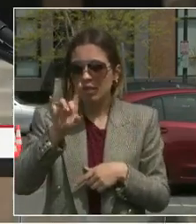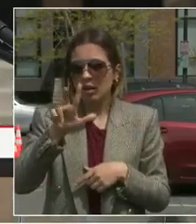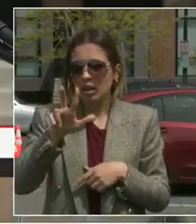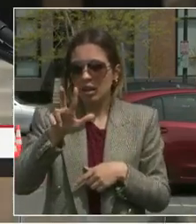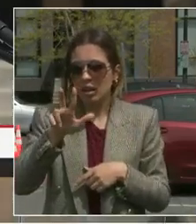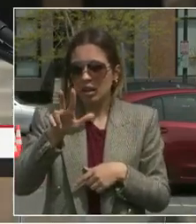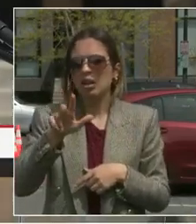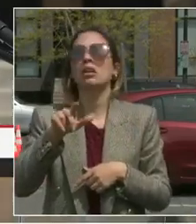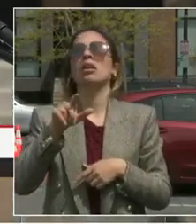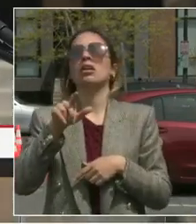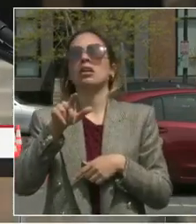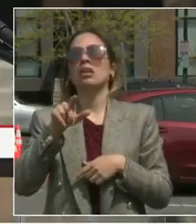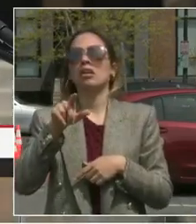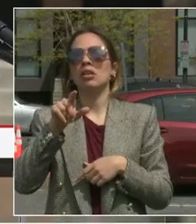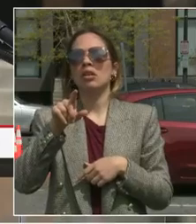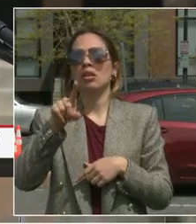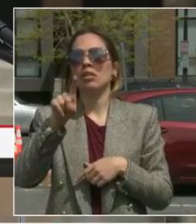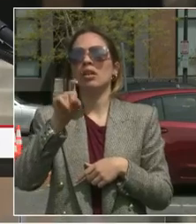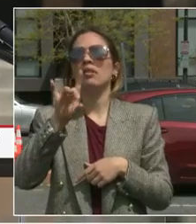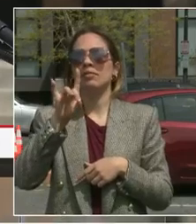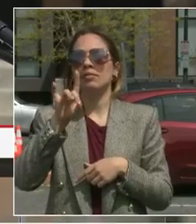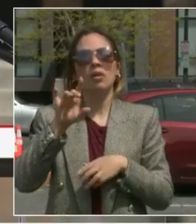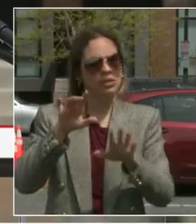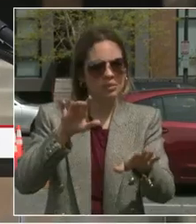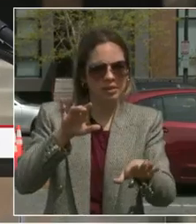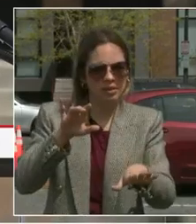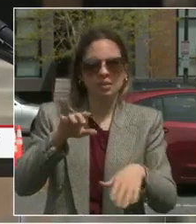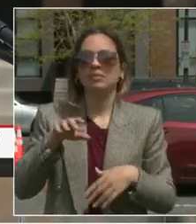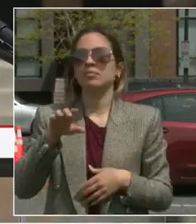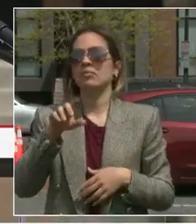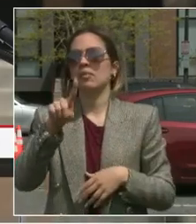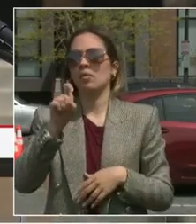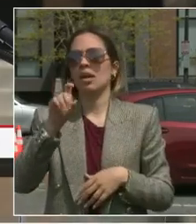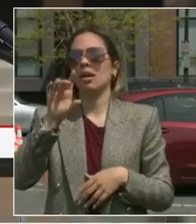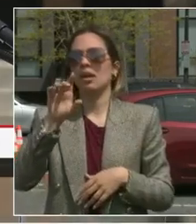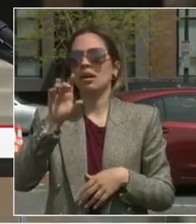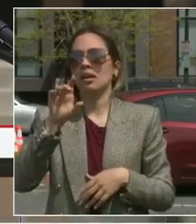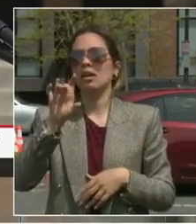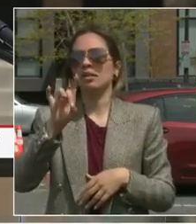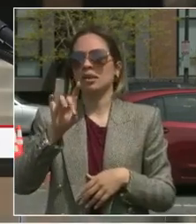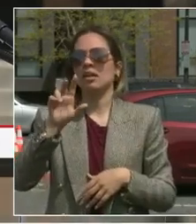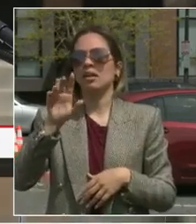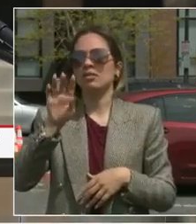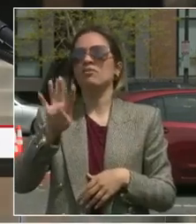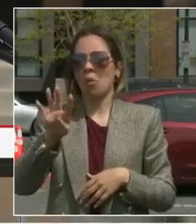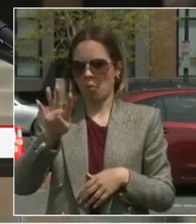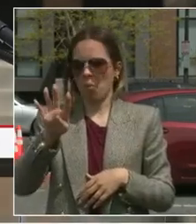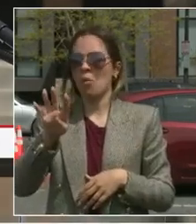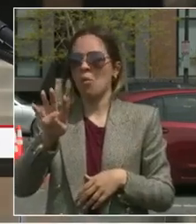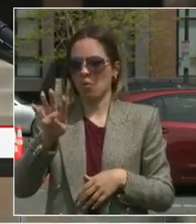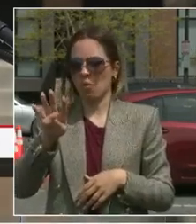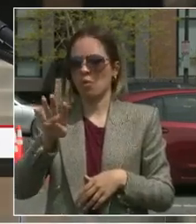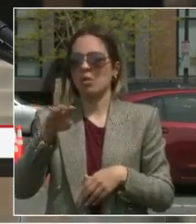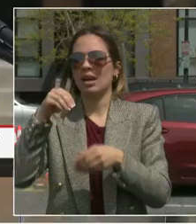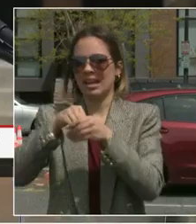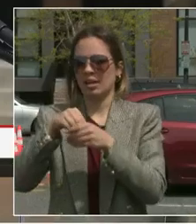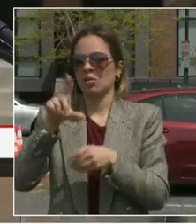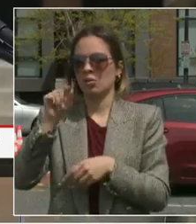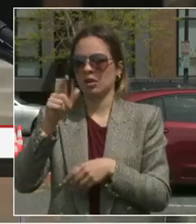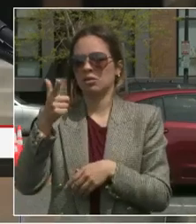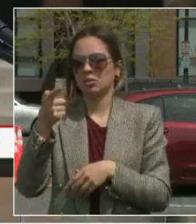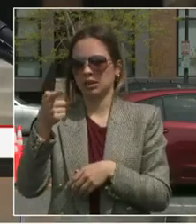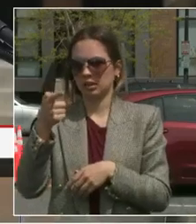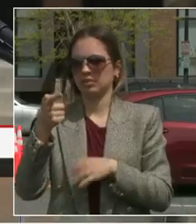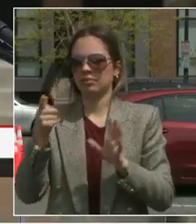of youth, we have, now you may know, Mark, that we do both a youth count in the summer over a